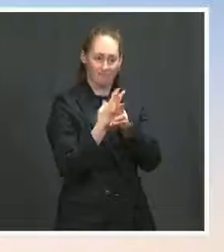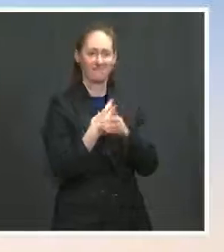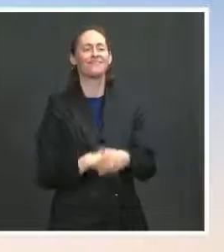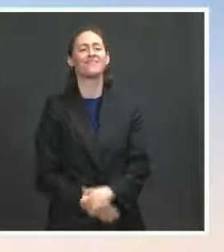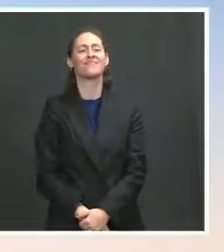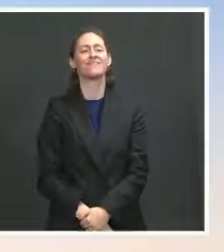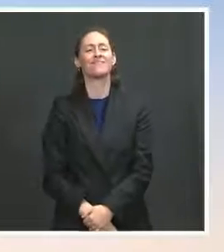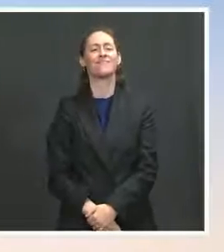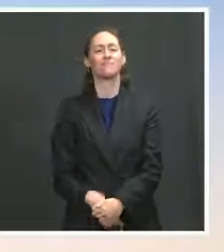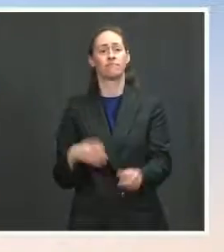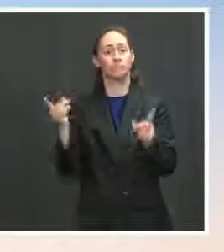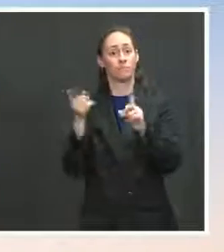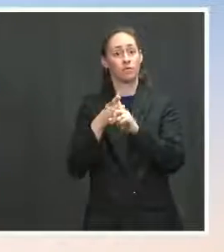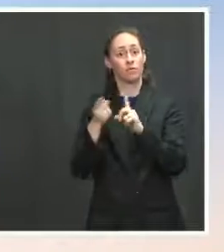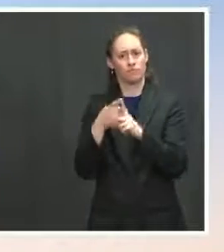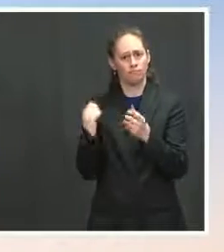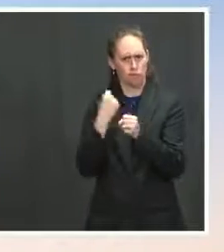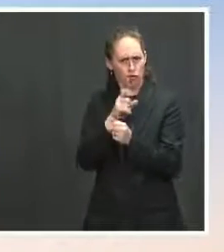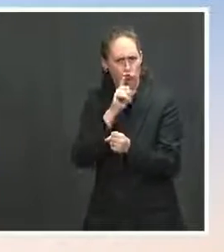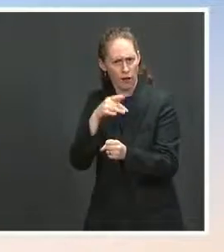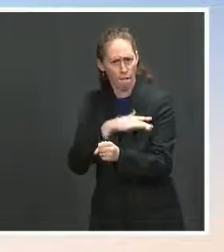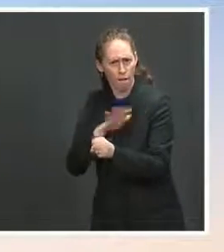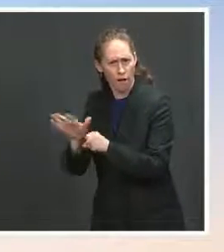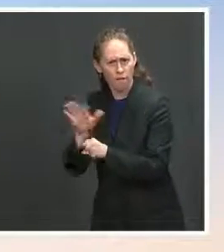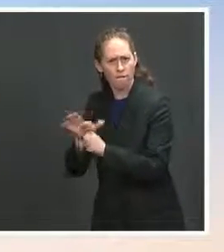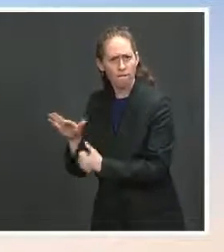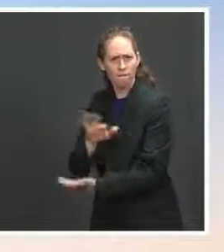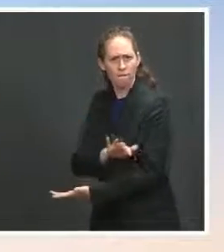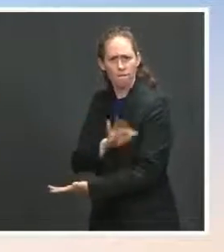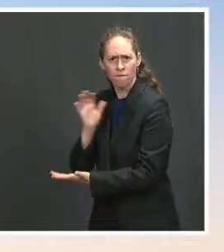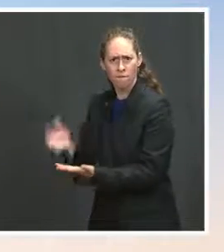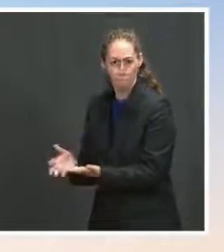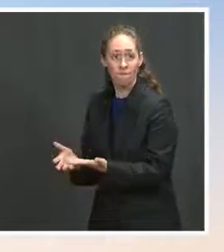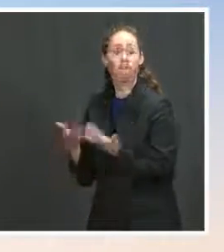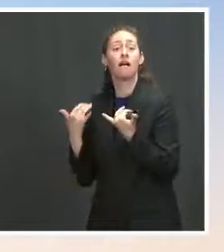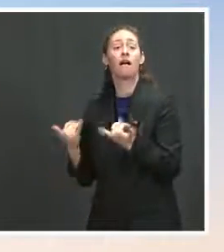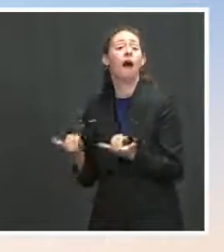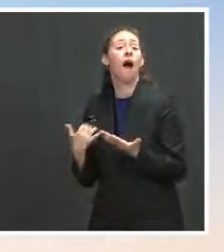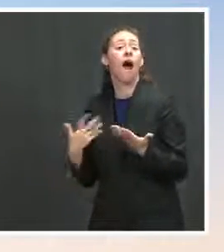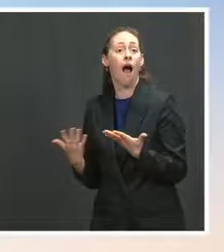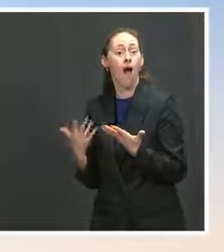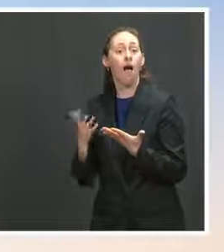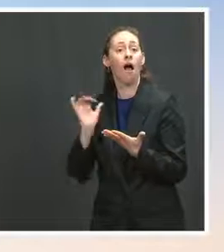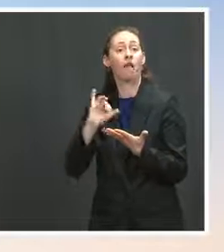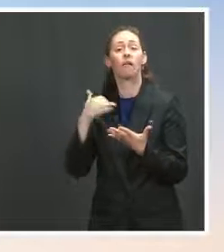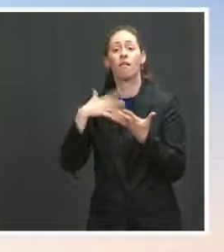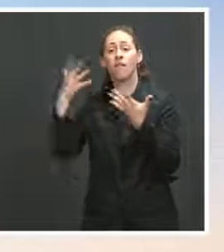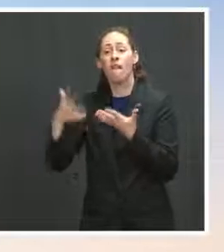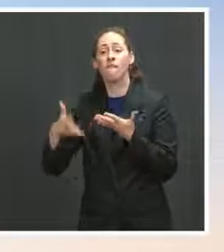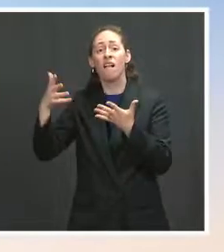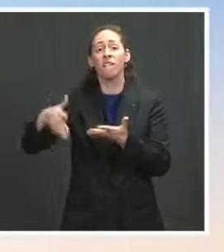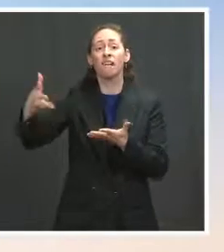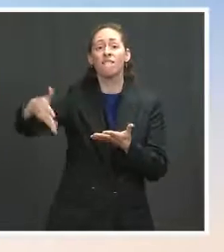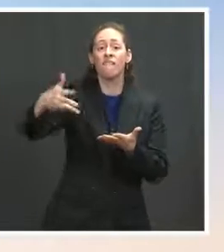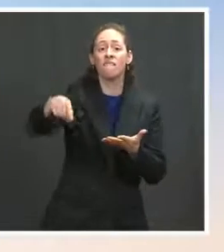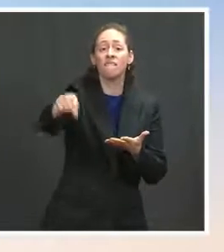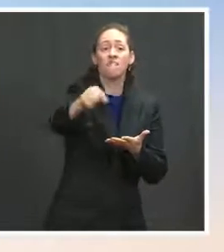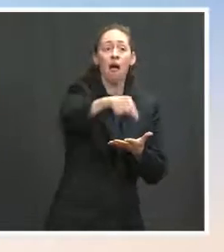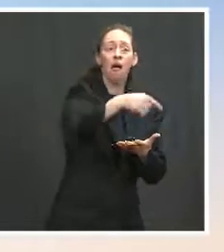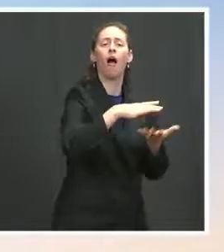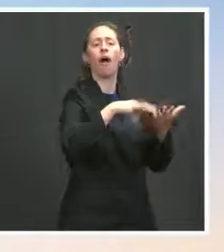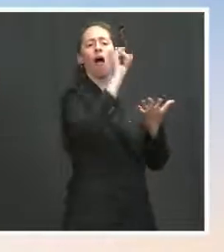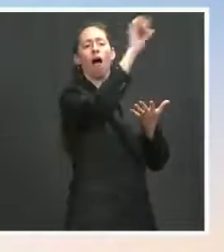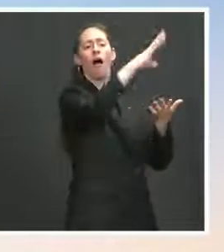Americans, we're donating surplus U.S. vaccine supply and encouraging other countries with surplus supplies to do the